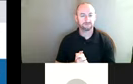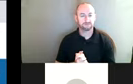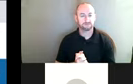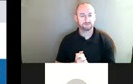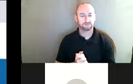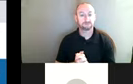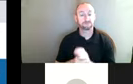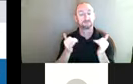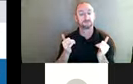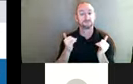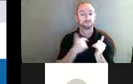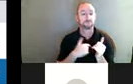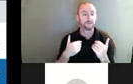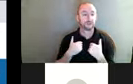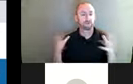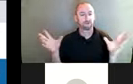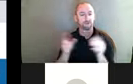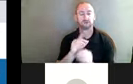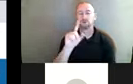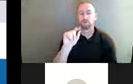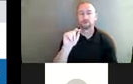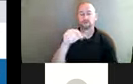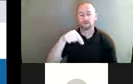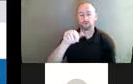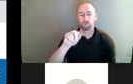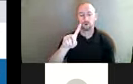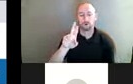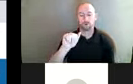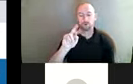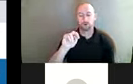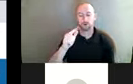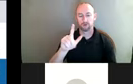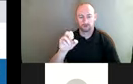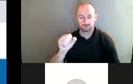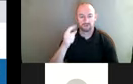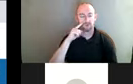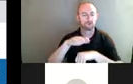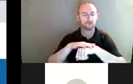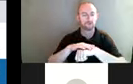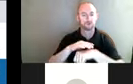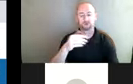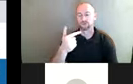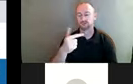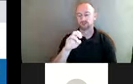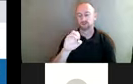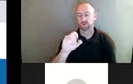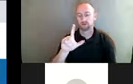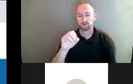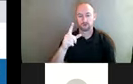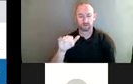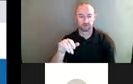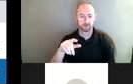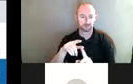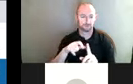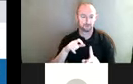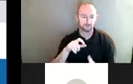So right now we have 20 quadrangles of surficial geology from Boone, Kenton,